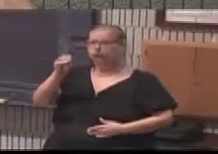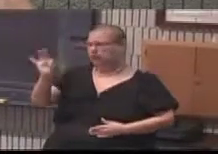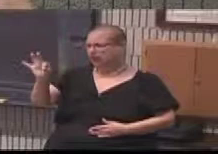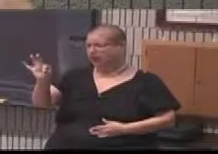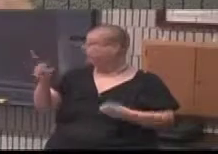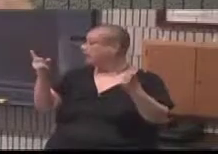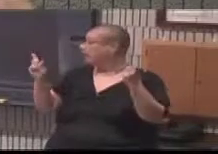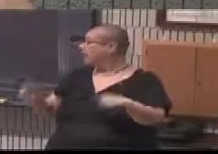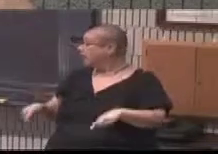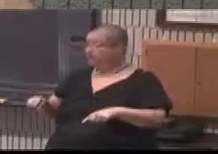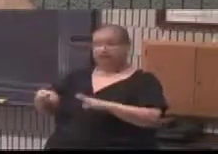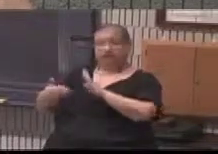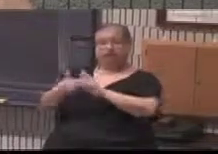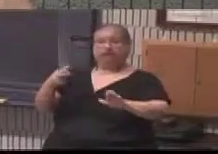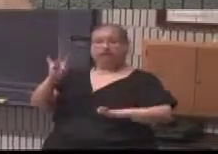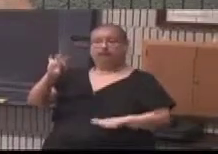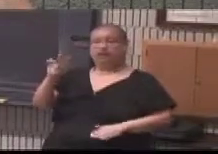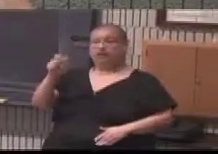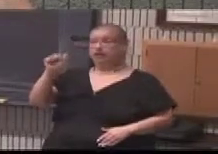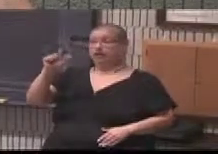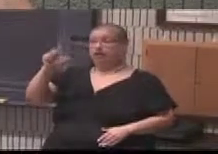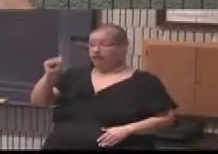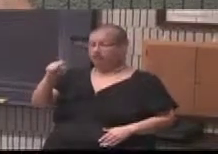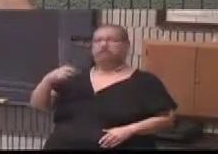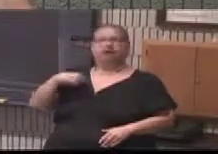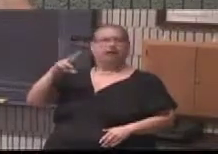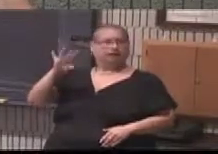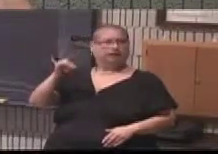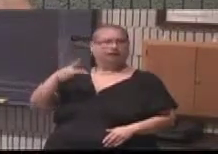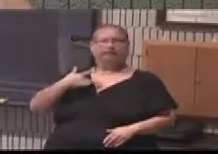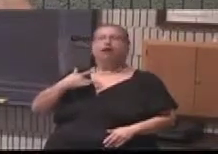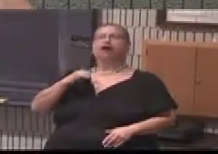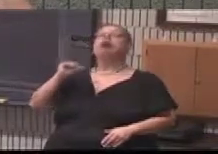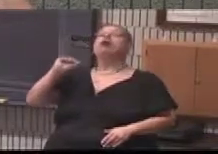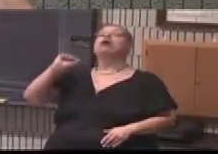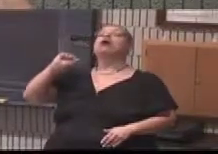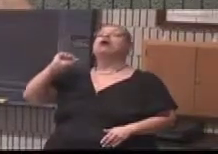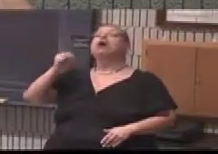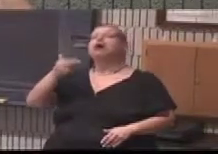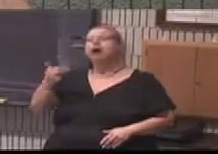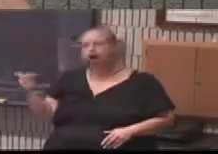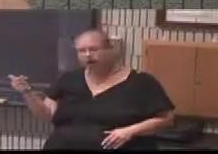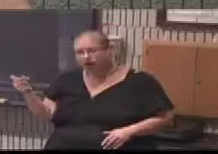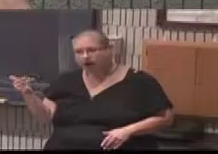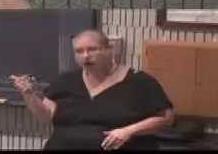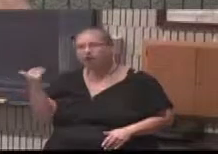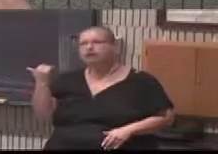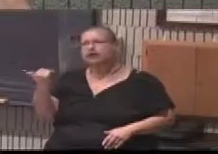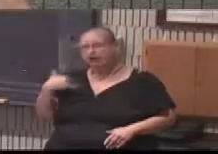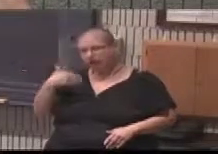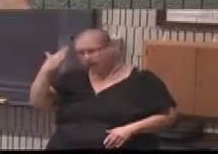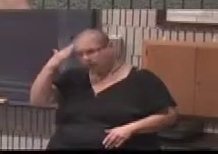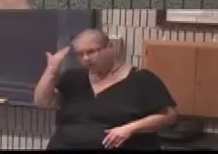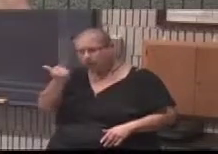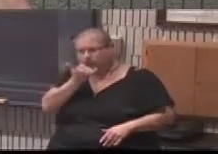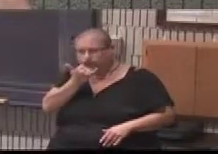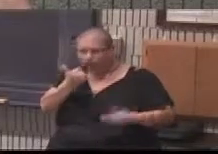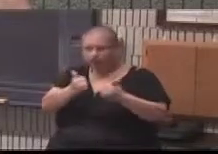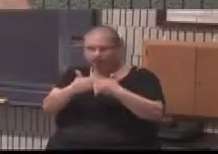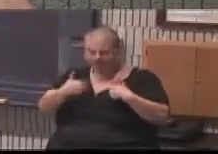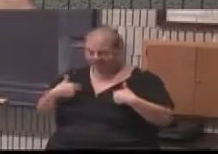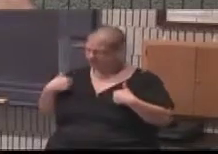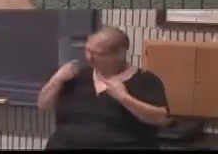Strangely, a diagnosis of ALS provided a sense of peace by putting a name to what was happening to my body over the past